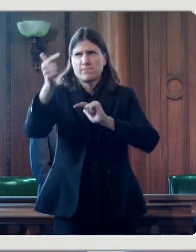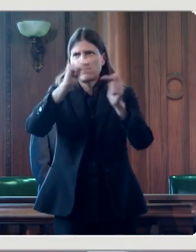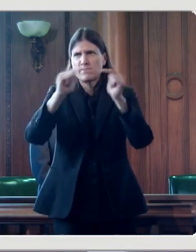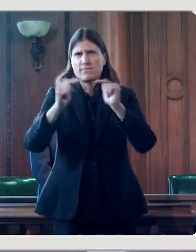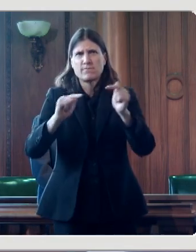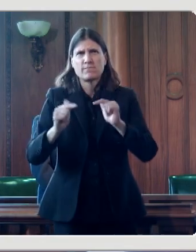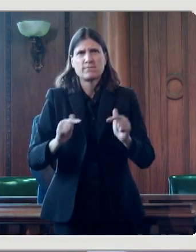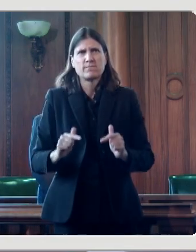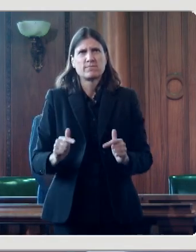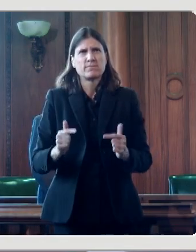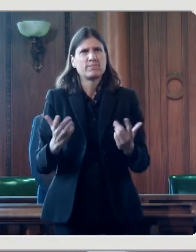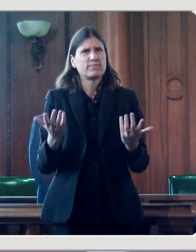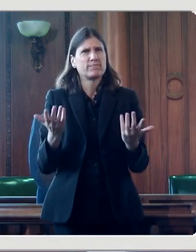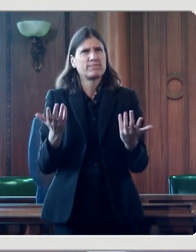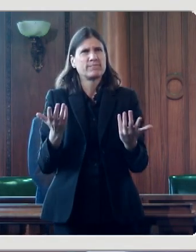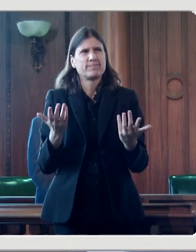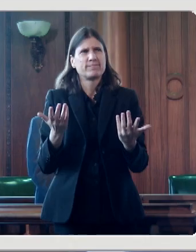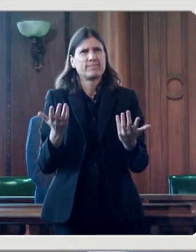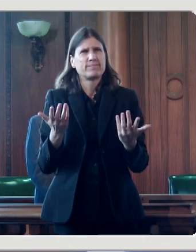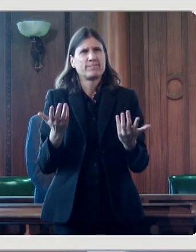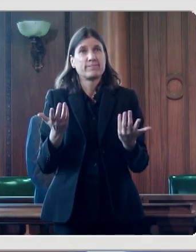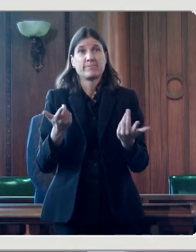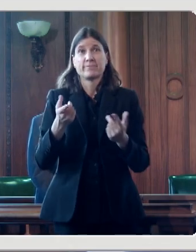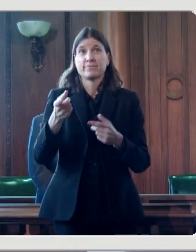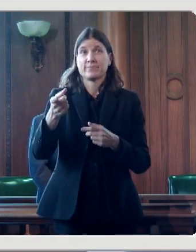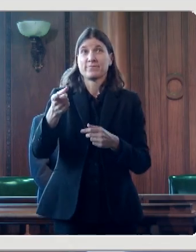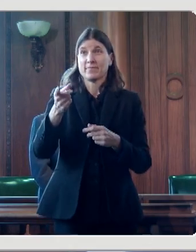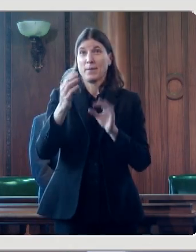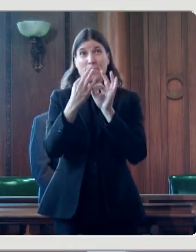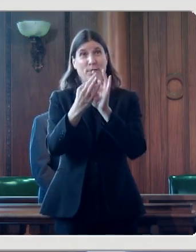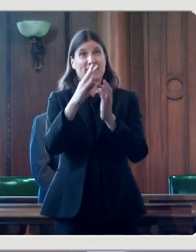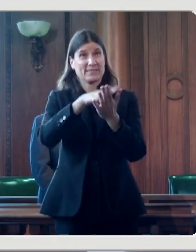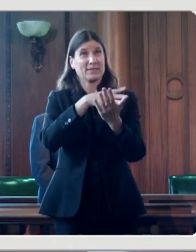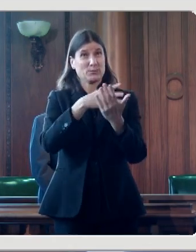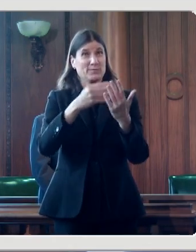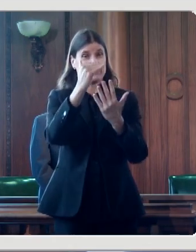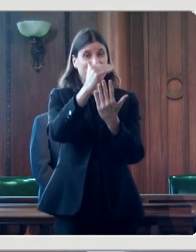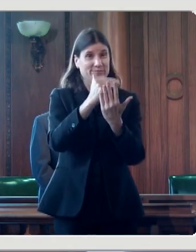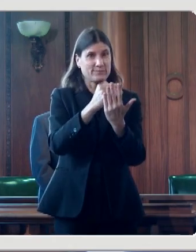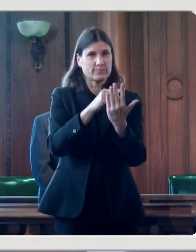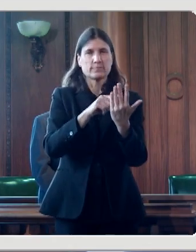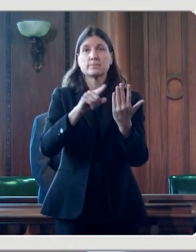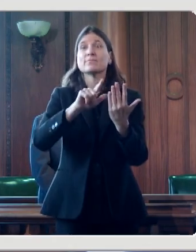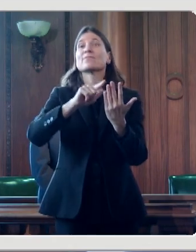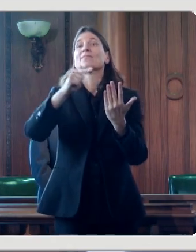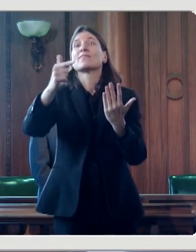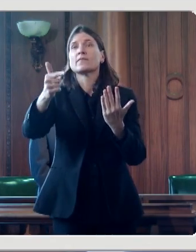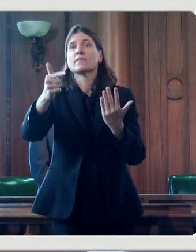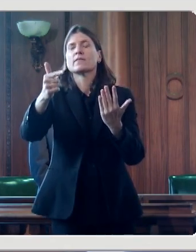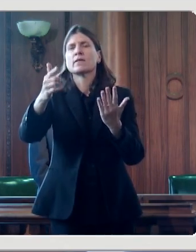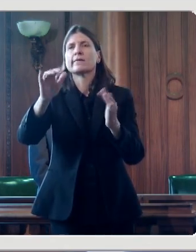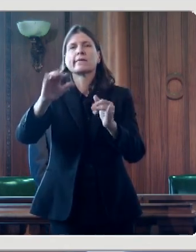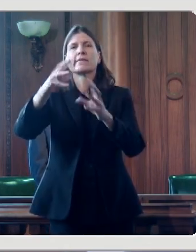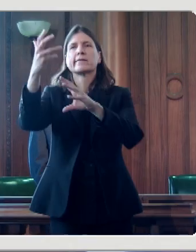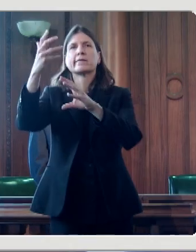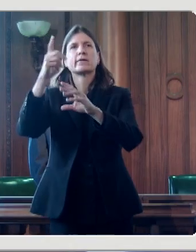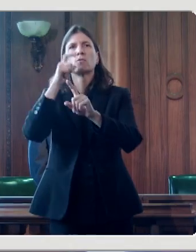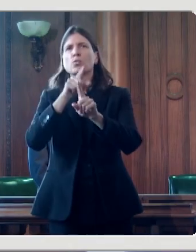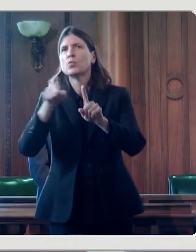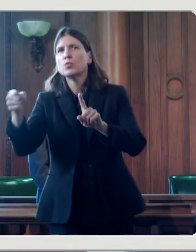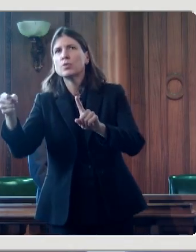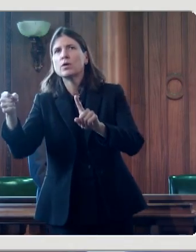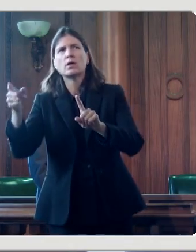get it wrong and there's only one way to get it right. So your IT systems could be a problem, space could be a problem,